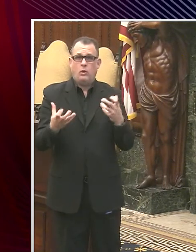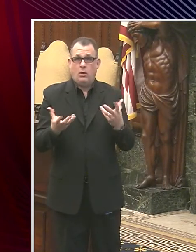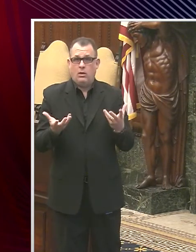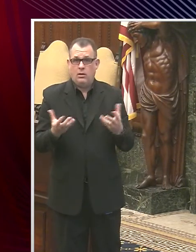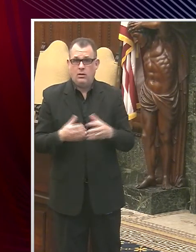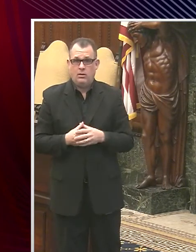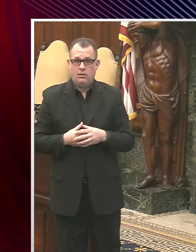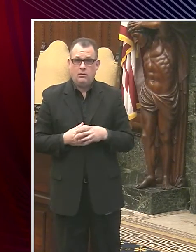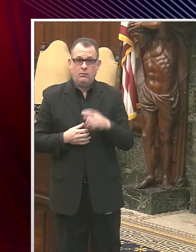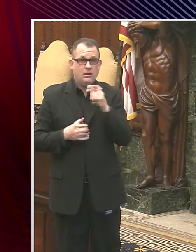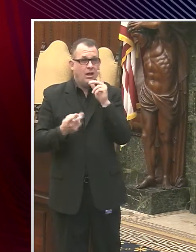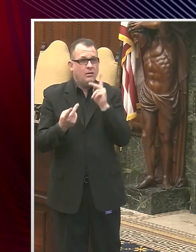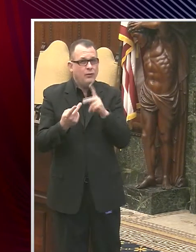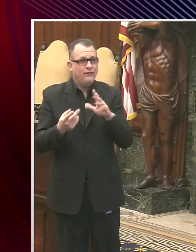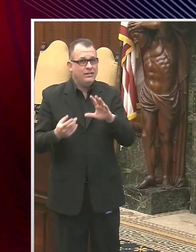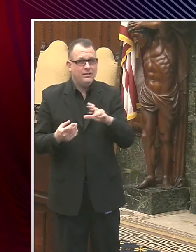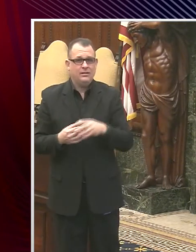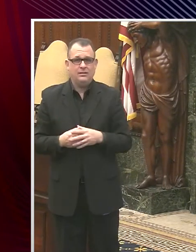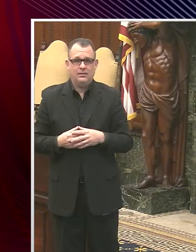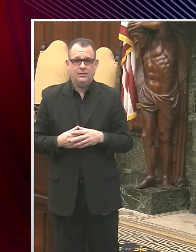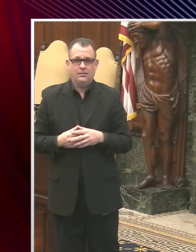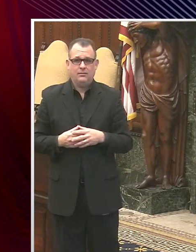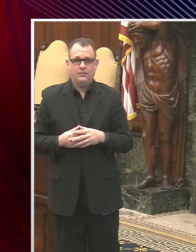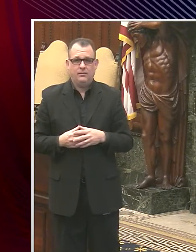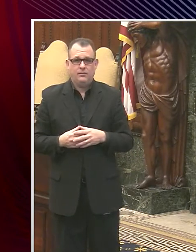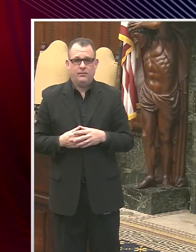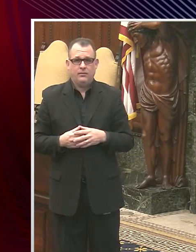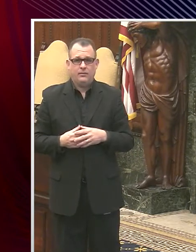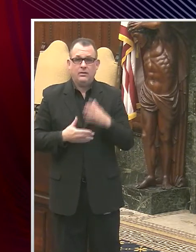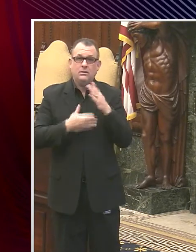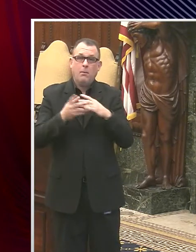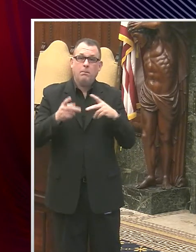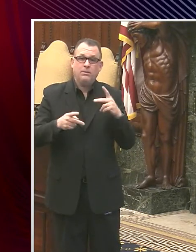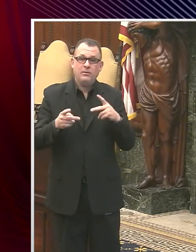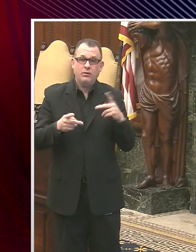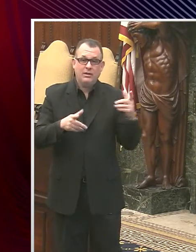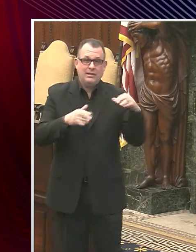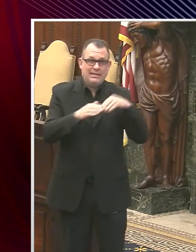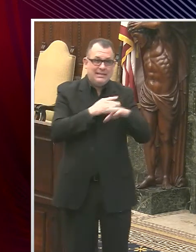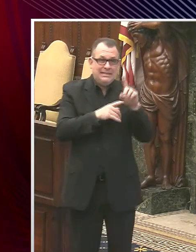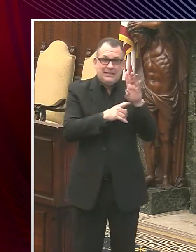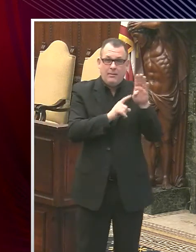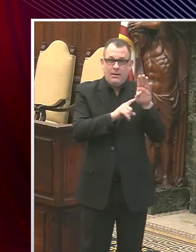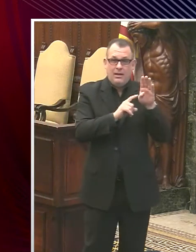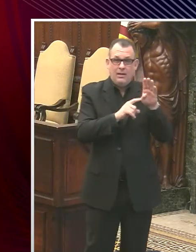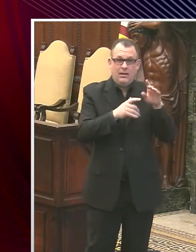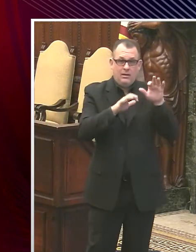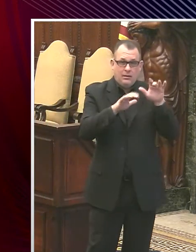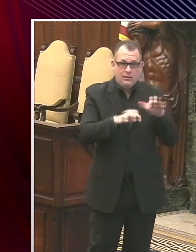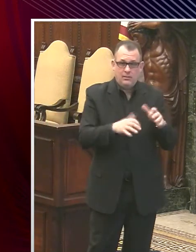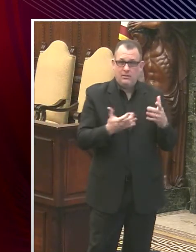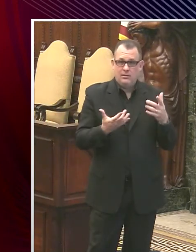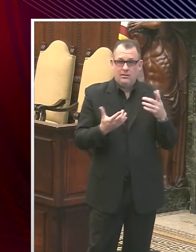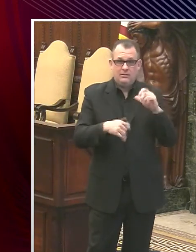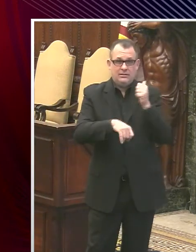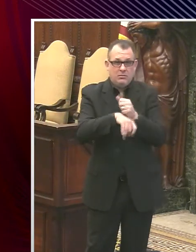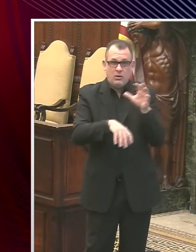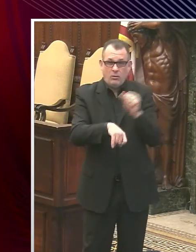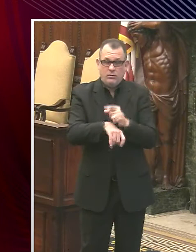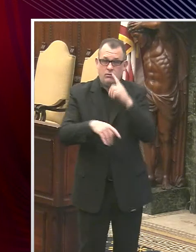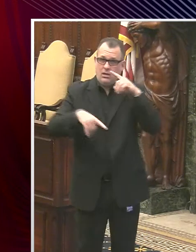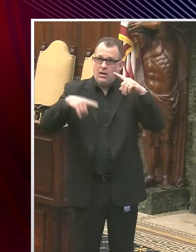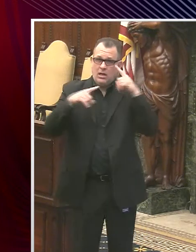not perfect. There are some people that getting their name in their database and then scheduling an appointment is a complicated process that they may not be able to get